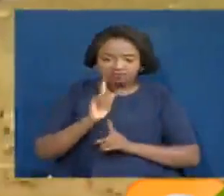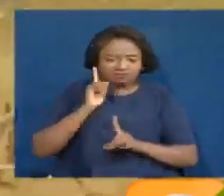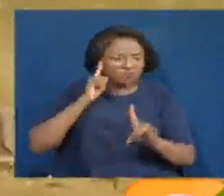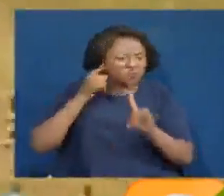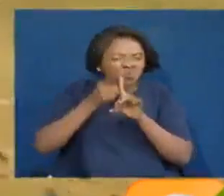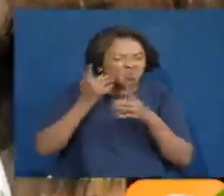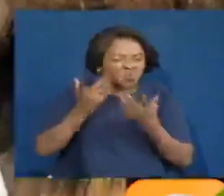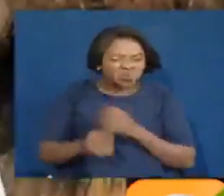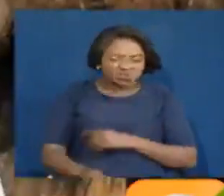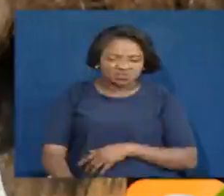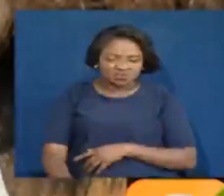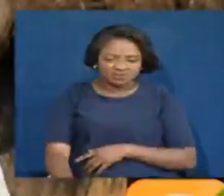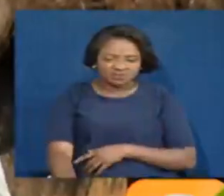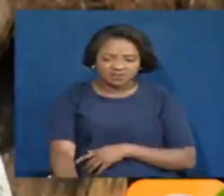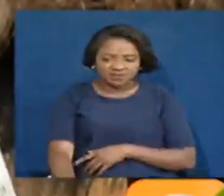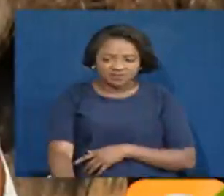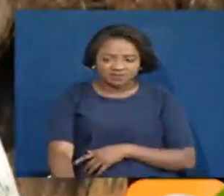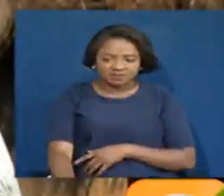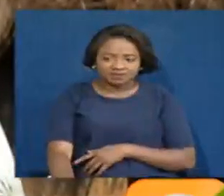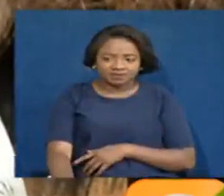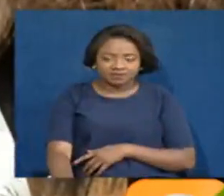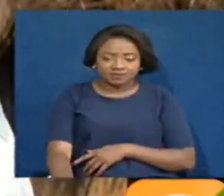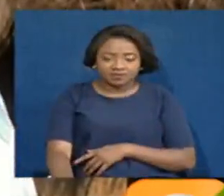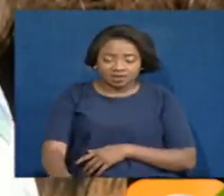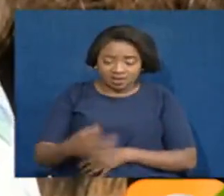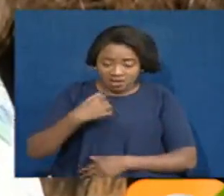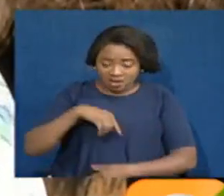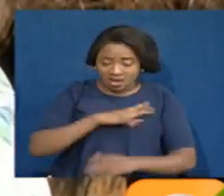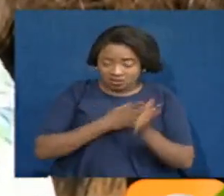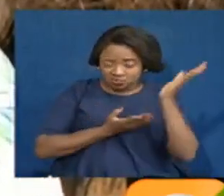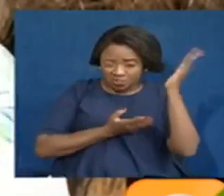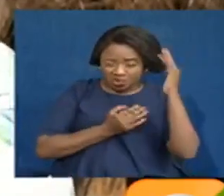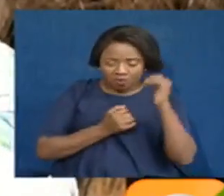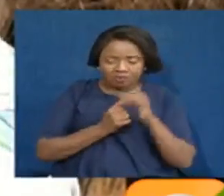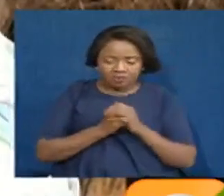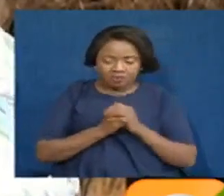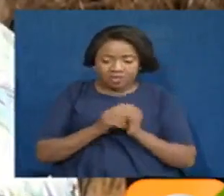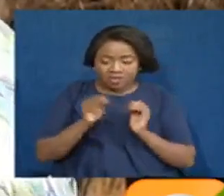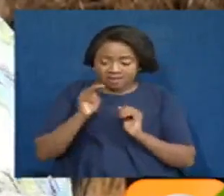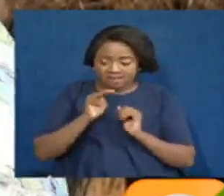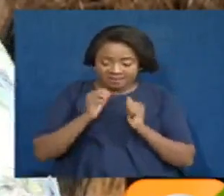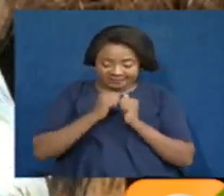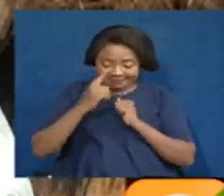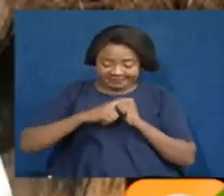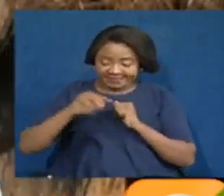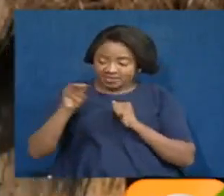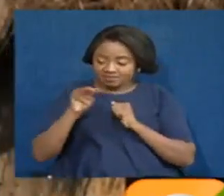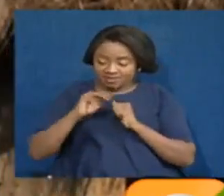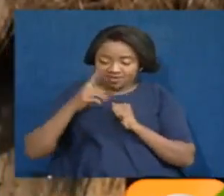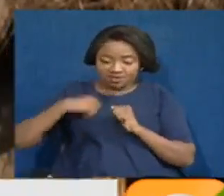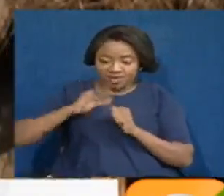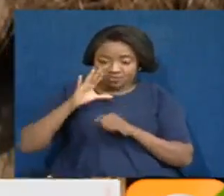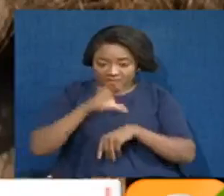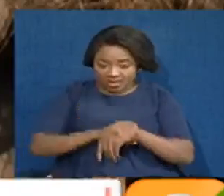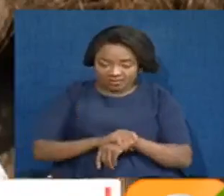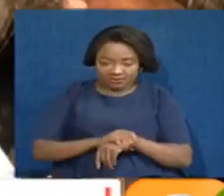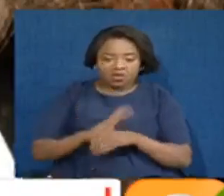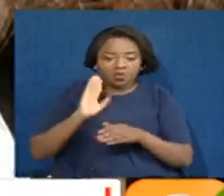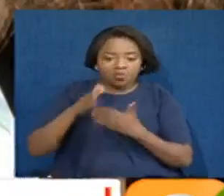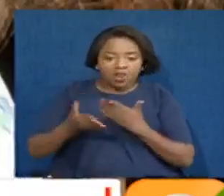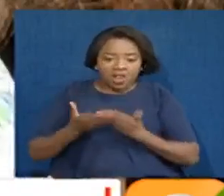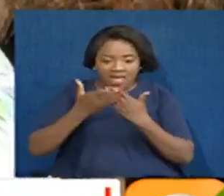ya masomo. Tuna matamanio kuwa milioni 16 ambayo itakucha kijiji hii. Itaweza kusaidia watoto